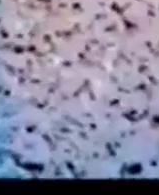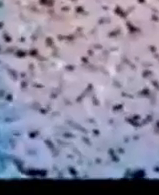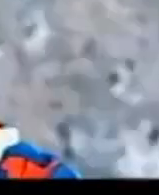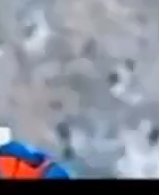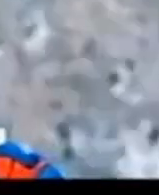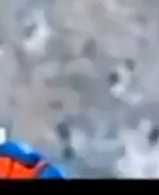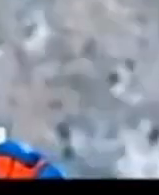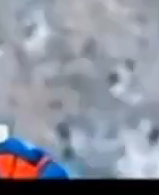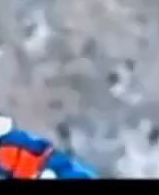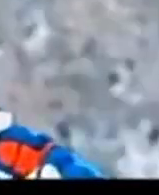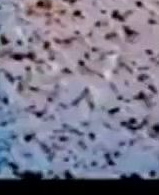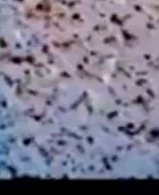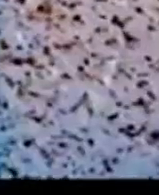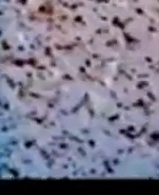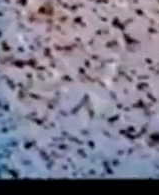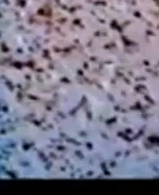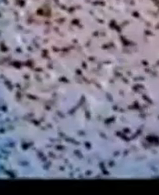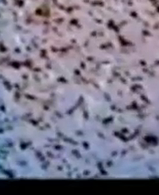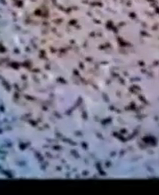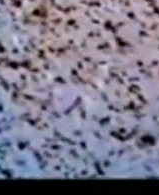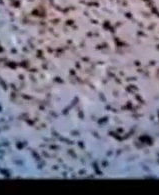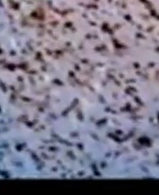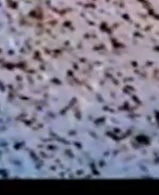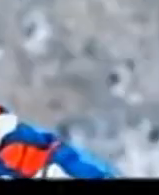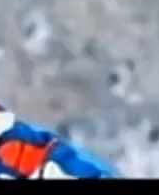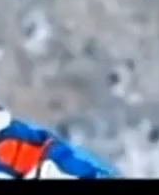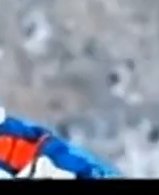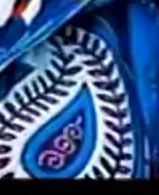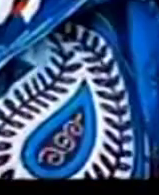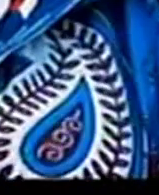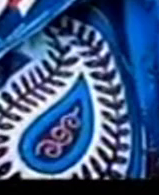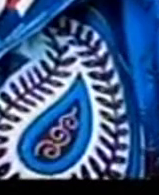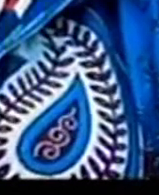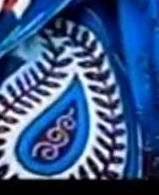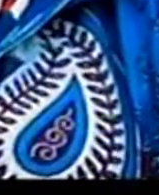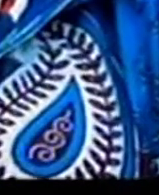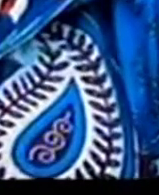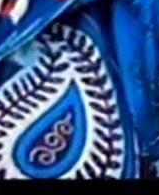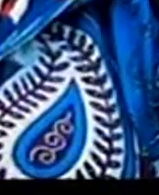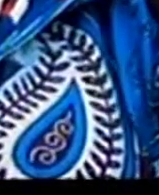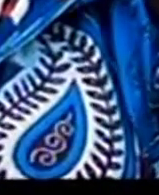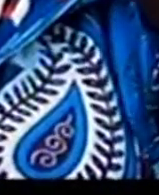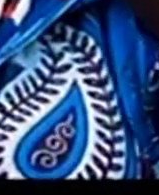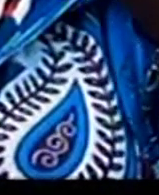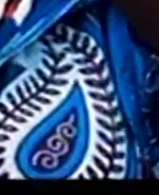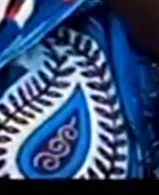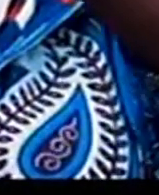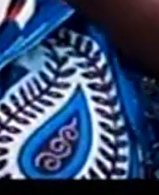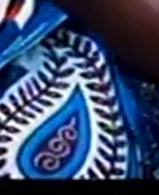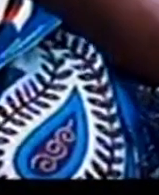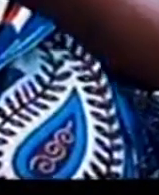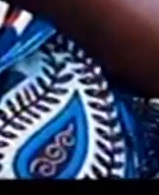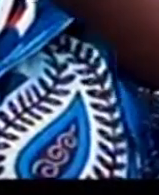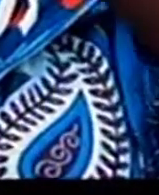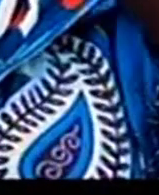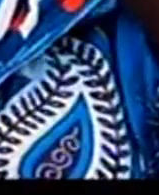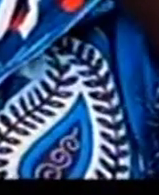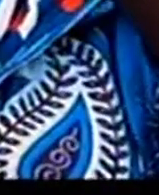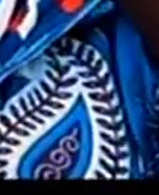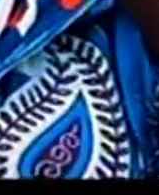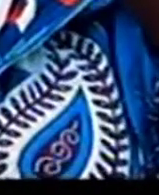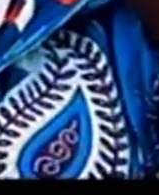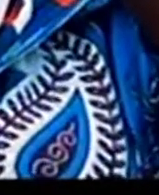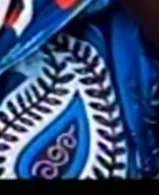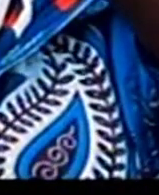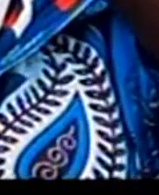door. Then, I cut my finger off. There where there's a line, there, somewhere